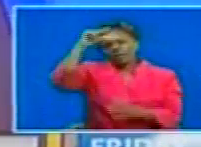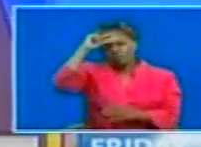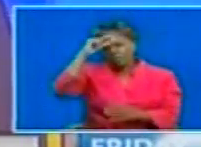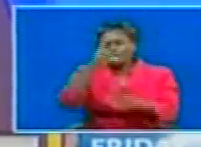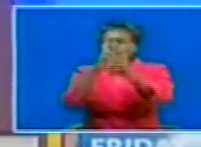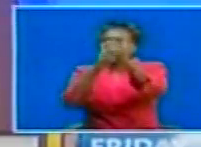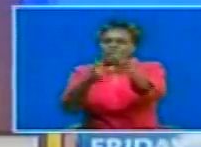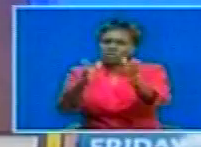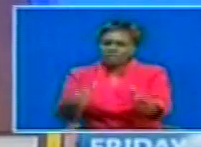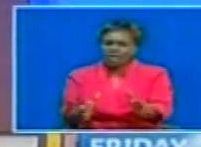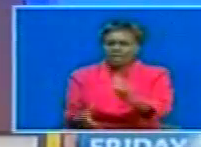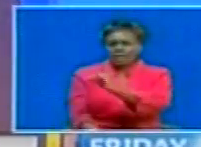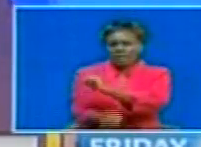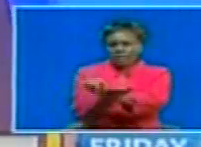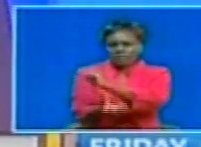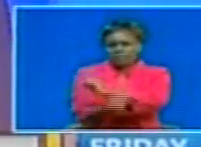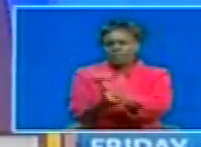Patrick Amimo has the details.